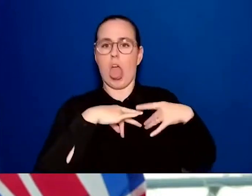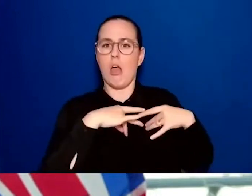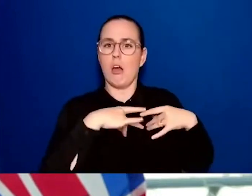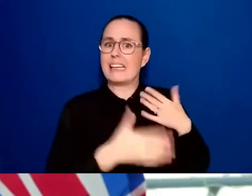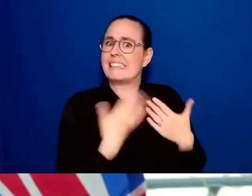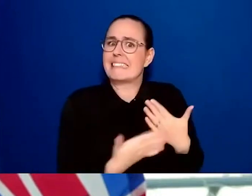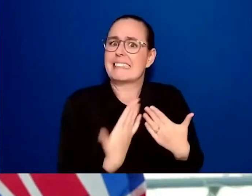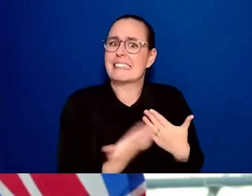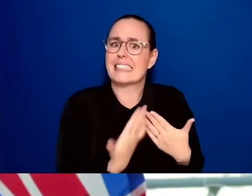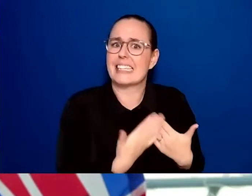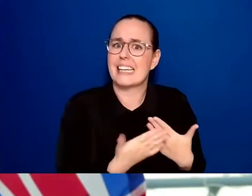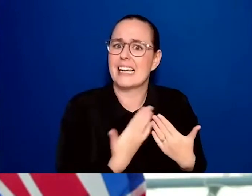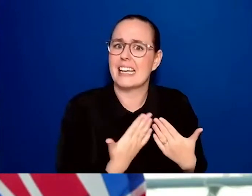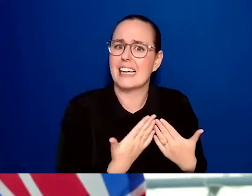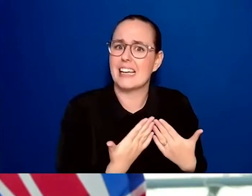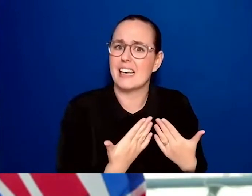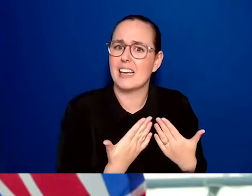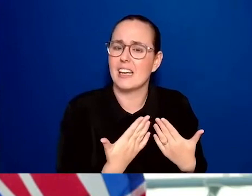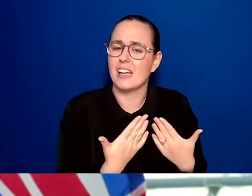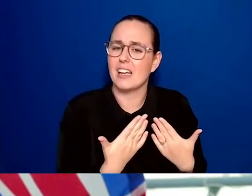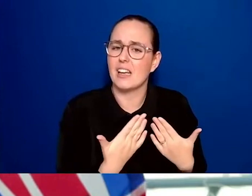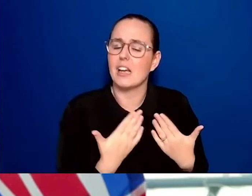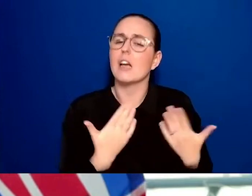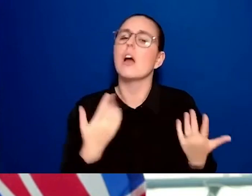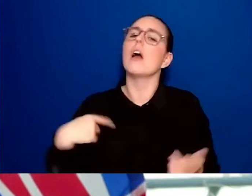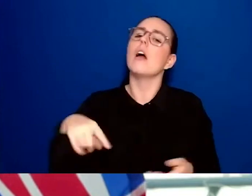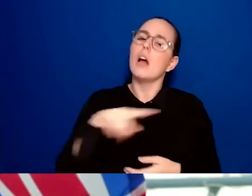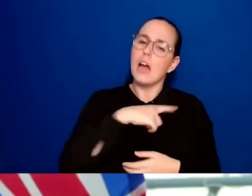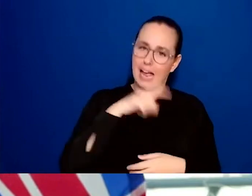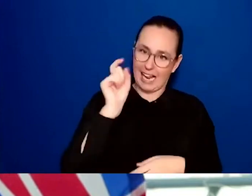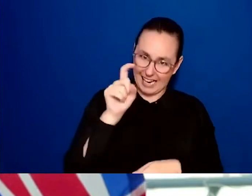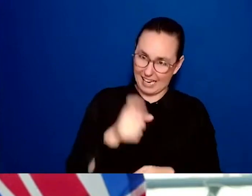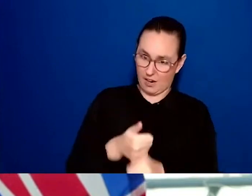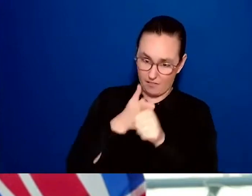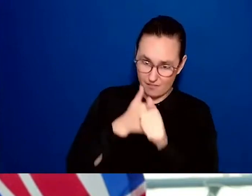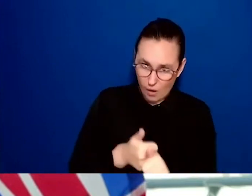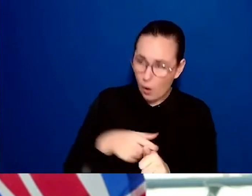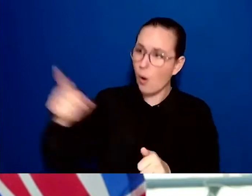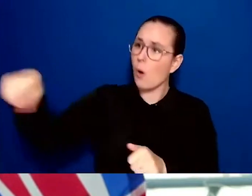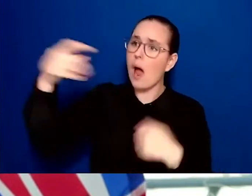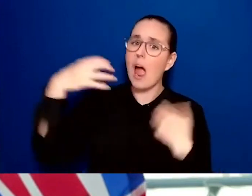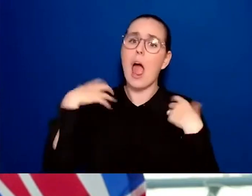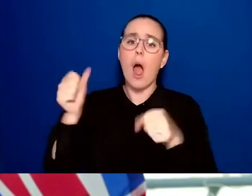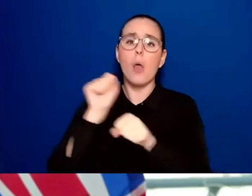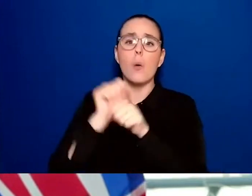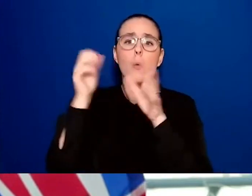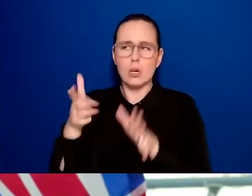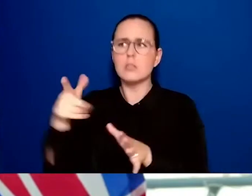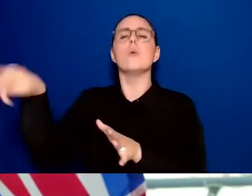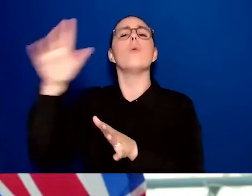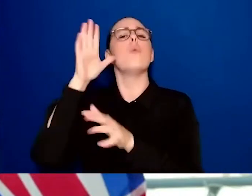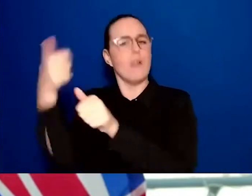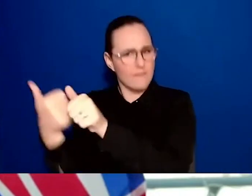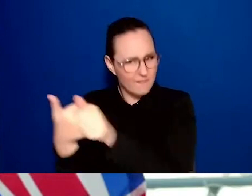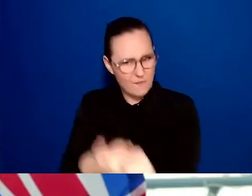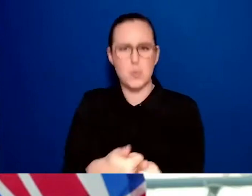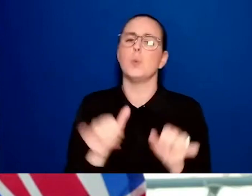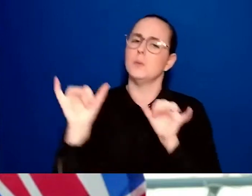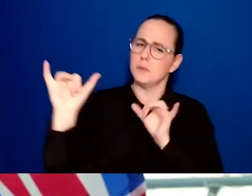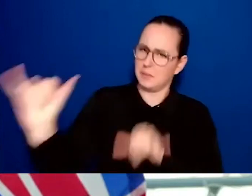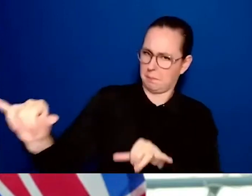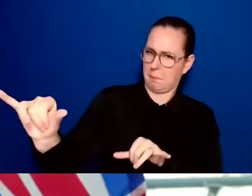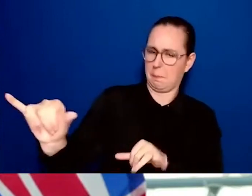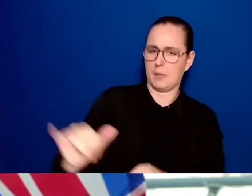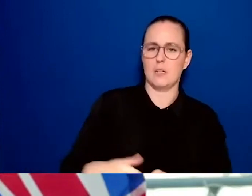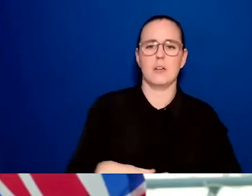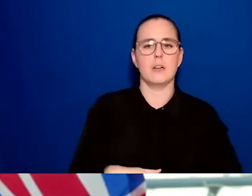alike, and we need to respect them. Our hospitals are strained right now, and they're strained with the added